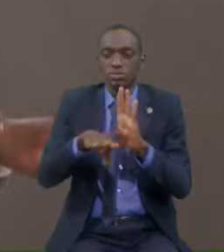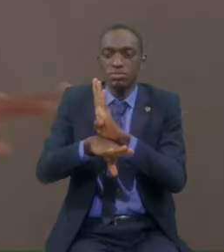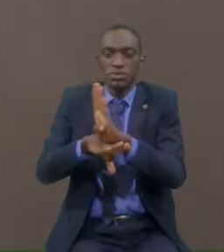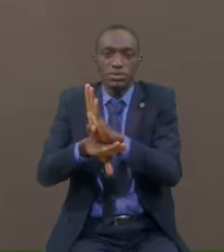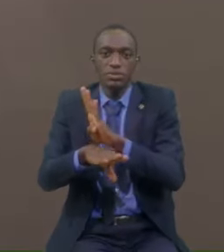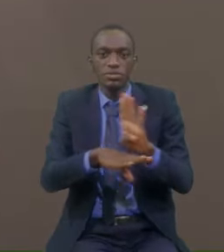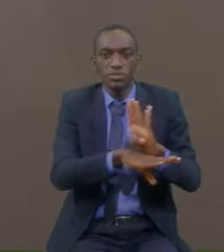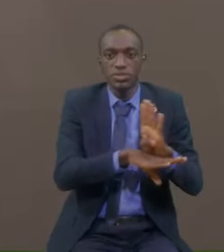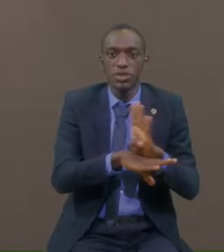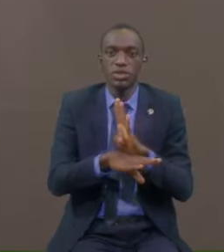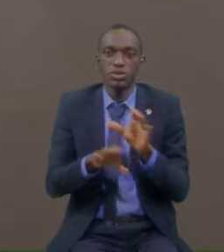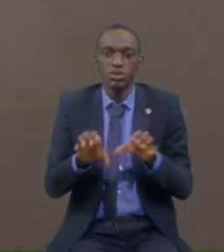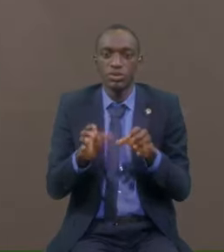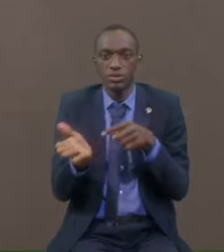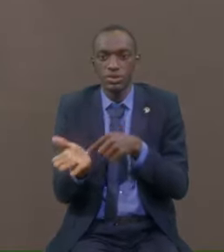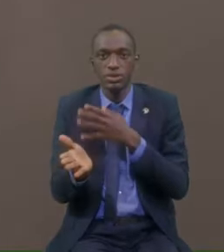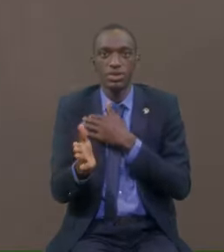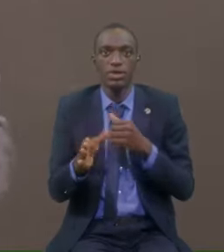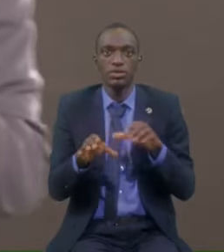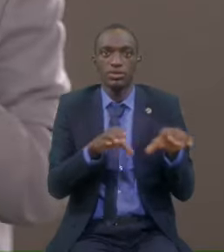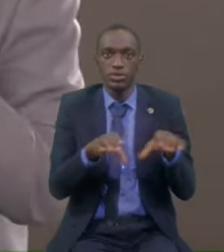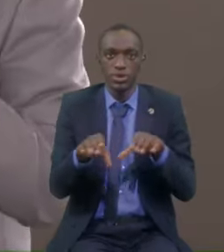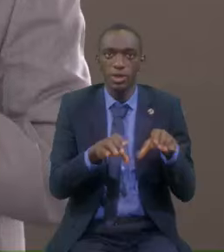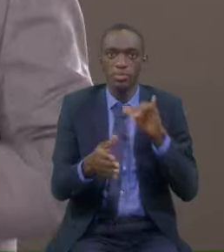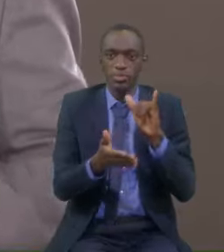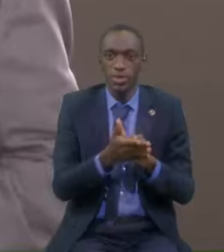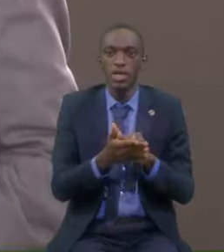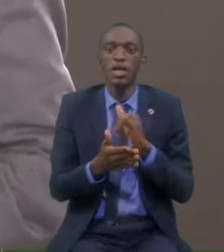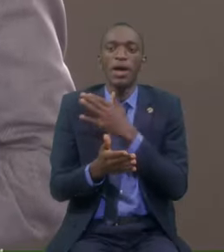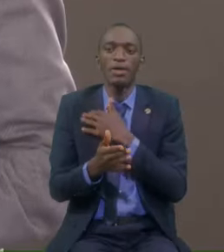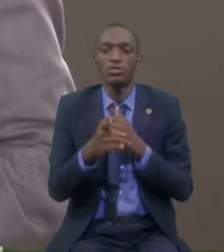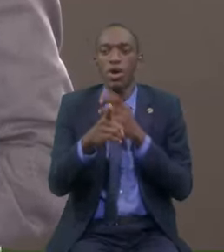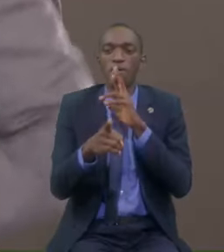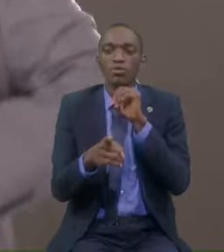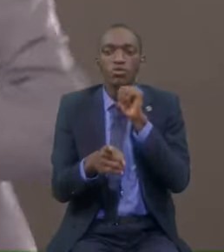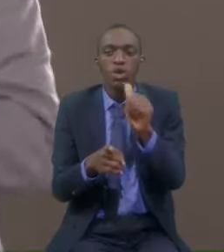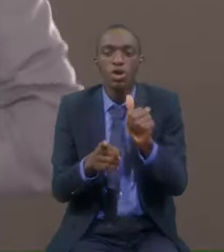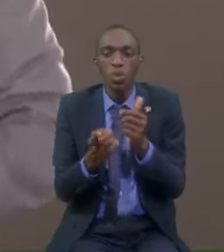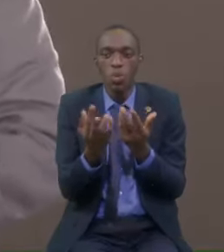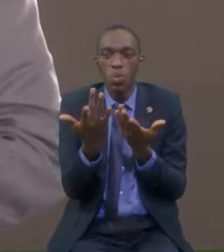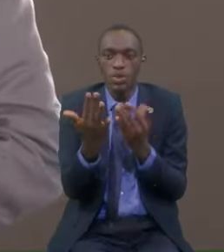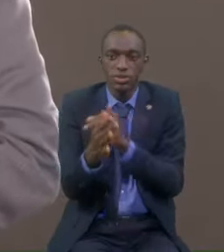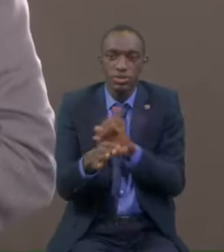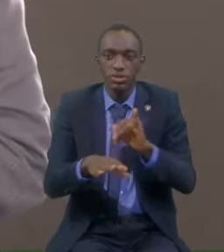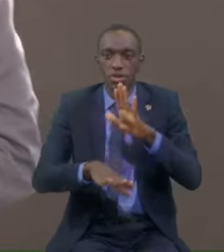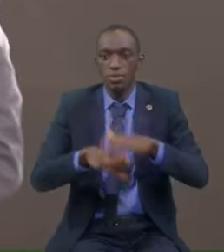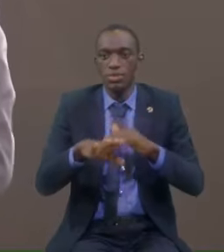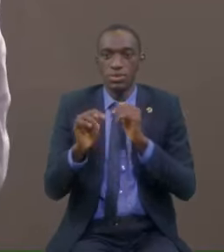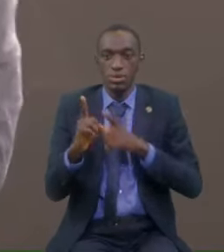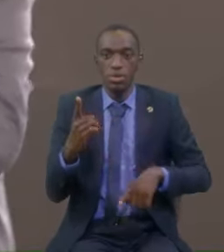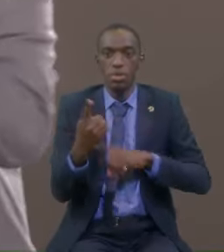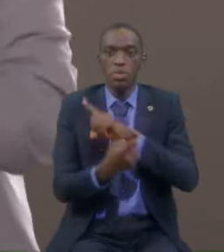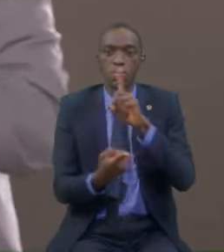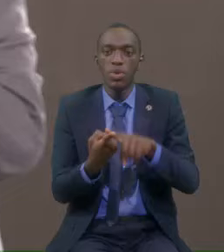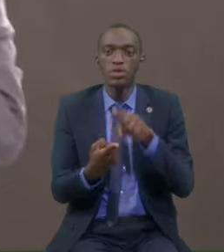giving that control and that command, you are not waiting upon the Lord. When you wait upon the